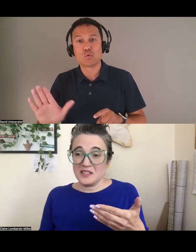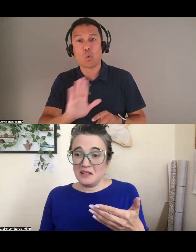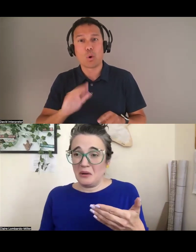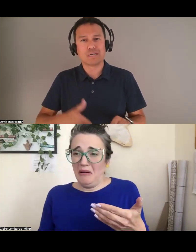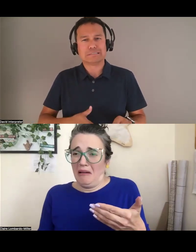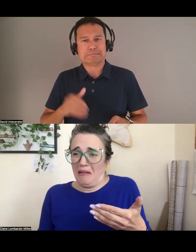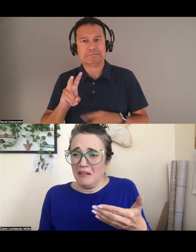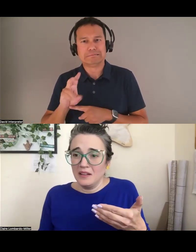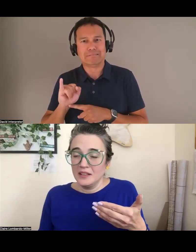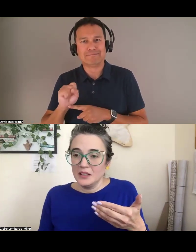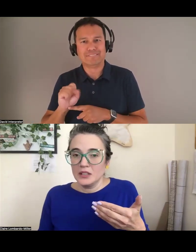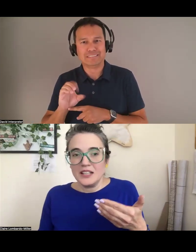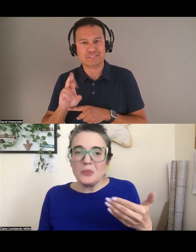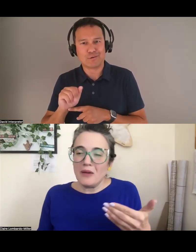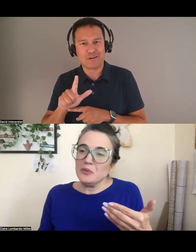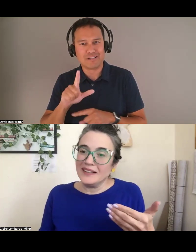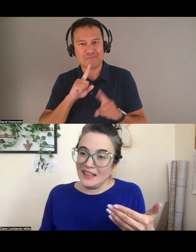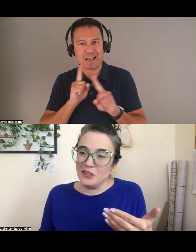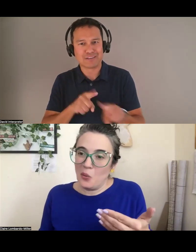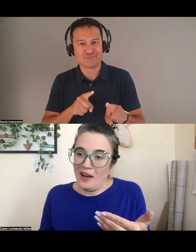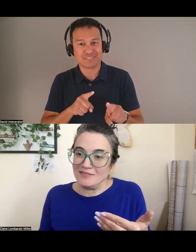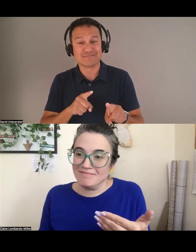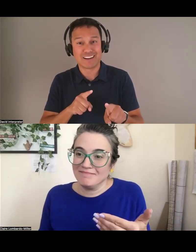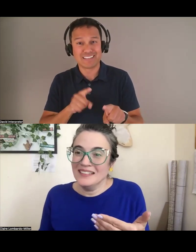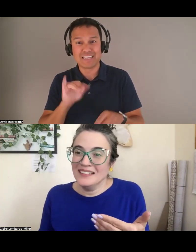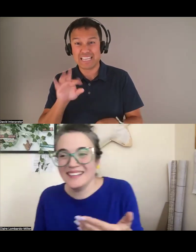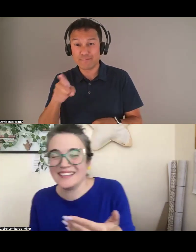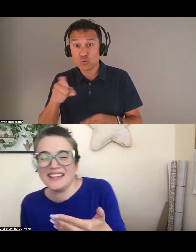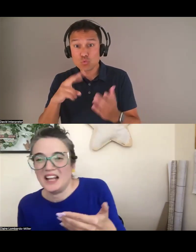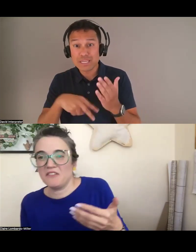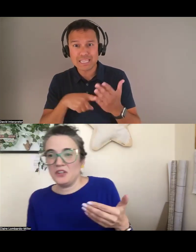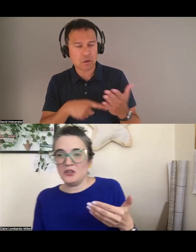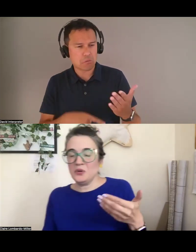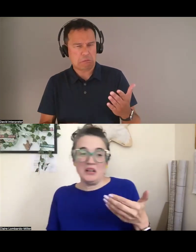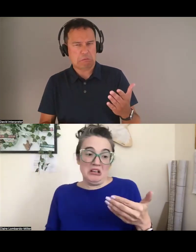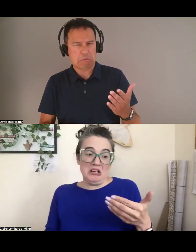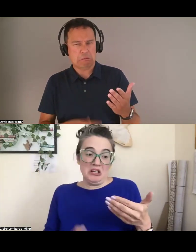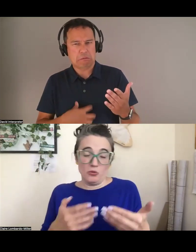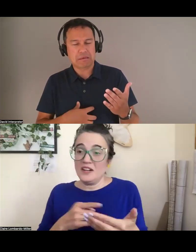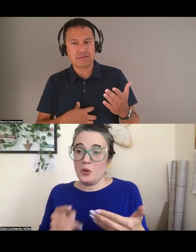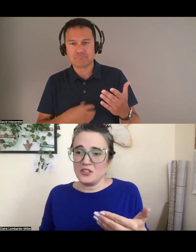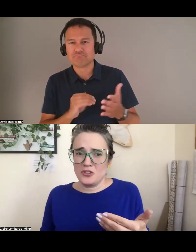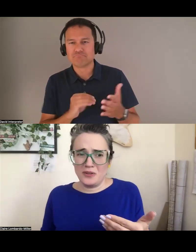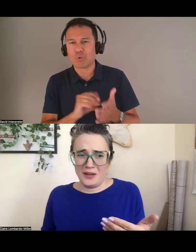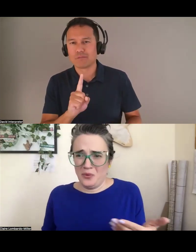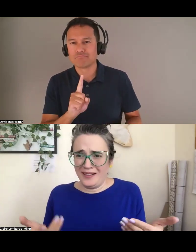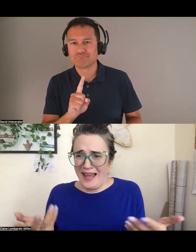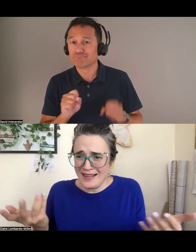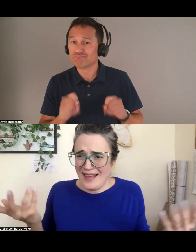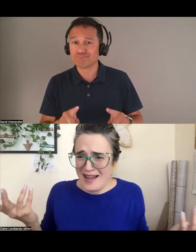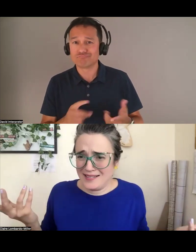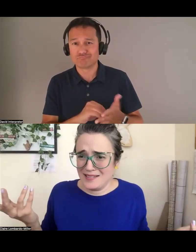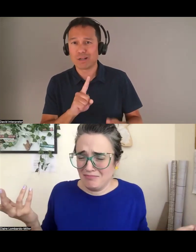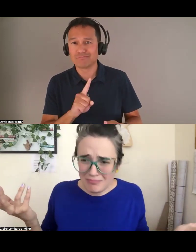you instantly go, ugh, then you're probably going to give it a 1. If you read a question and you're like, well,